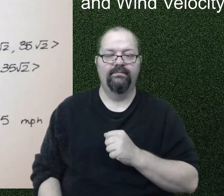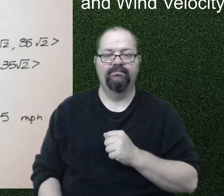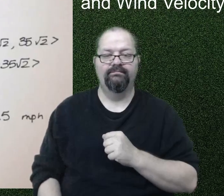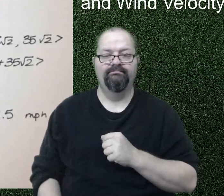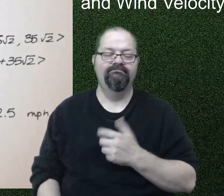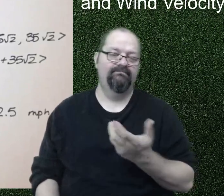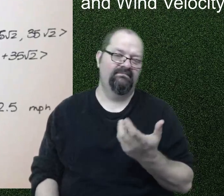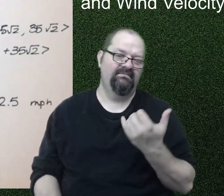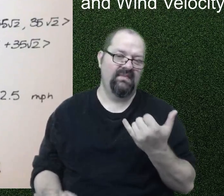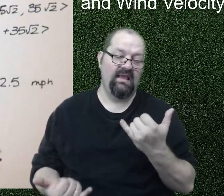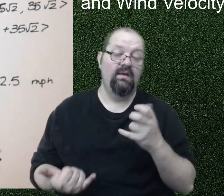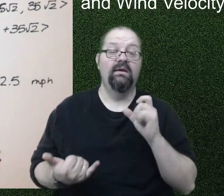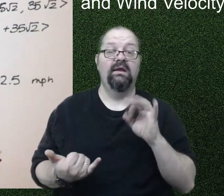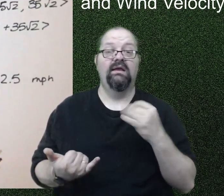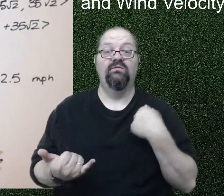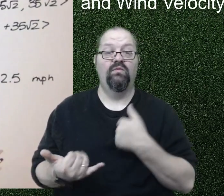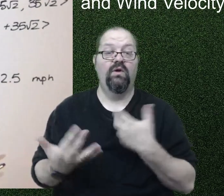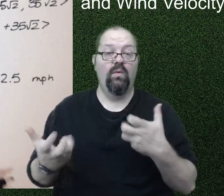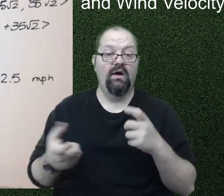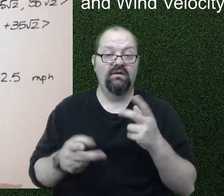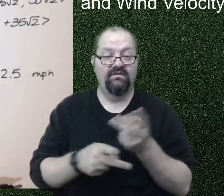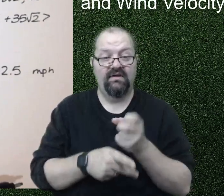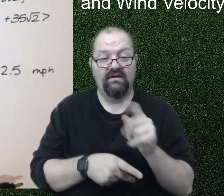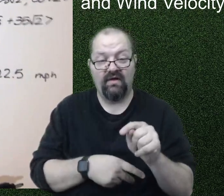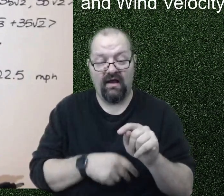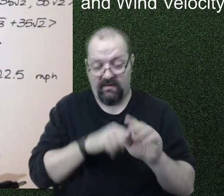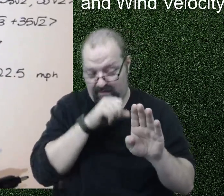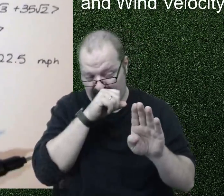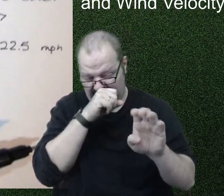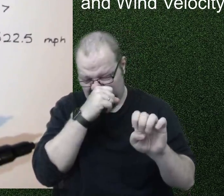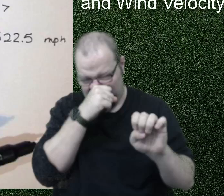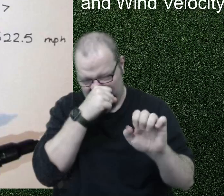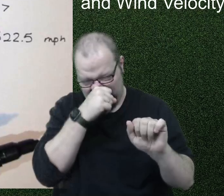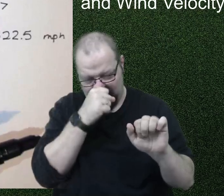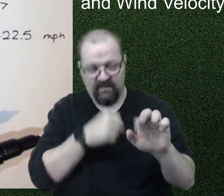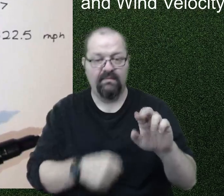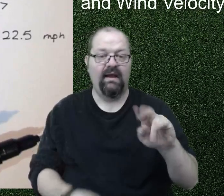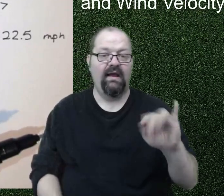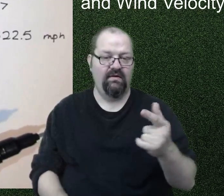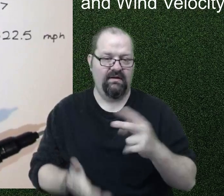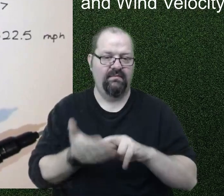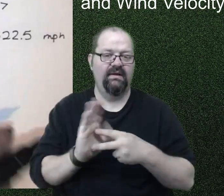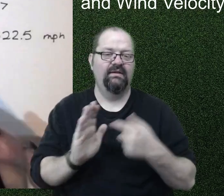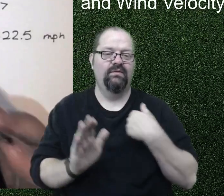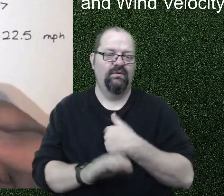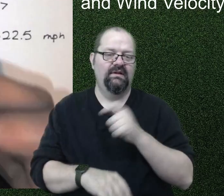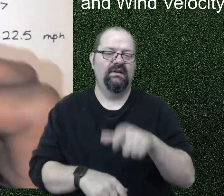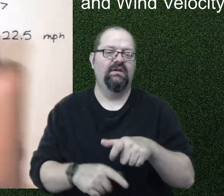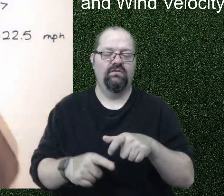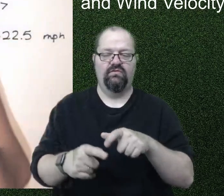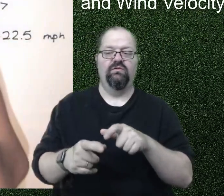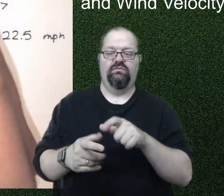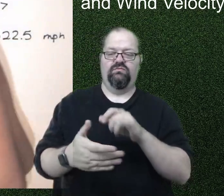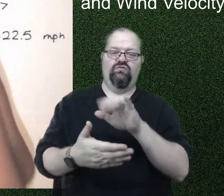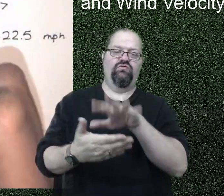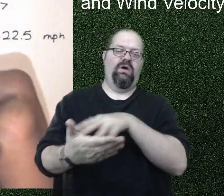Now, in order to figure out what the bearing would be, I need to graph this in the xy plane.